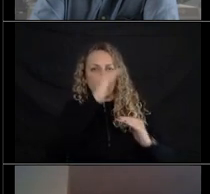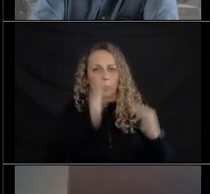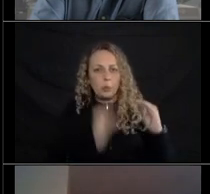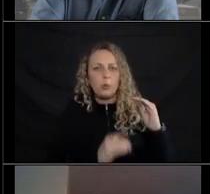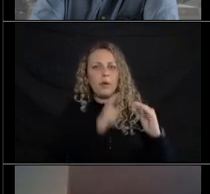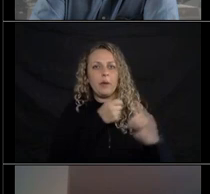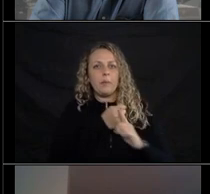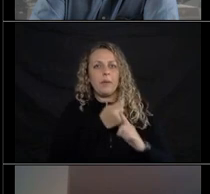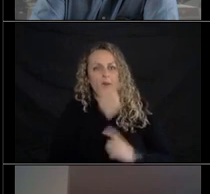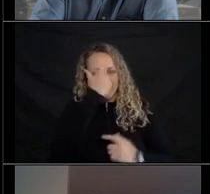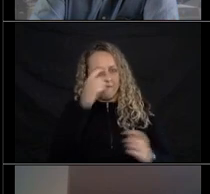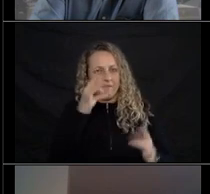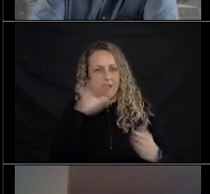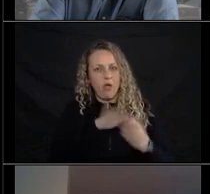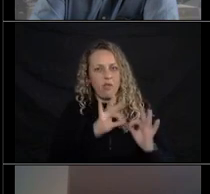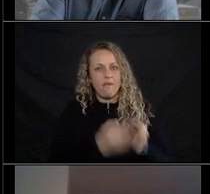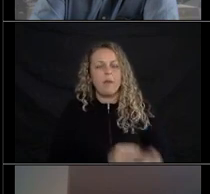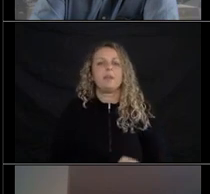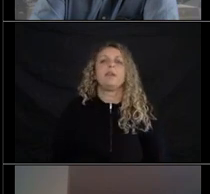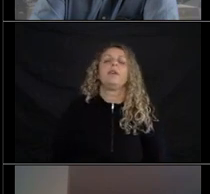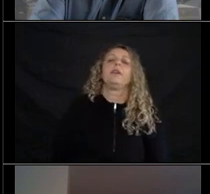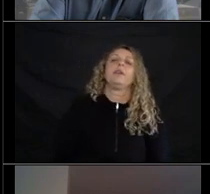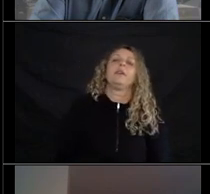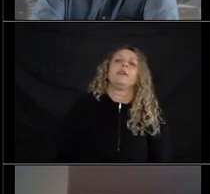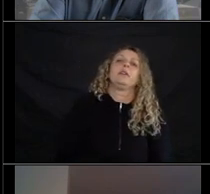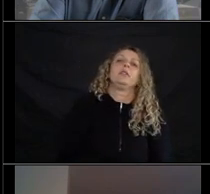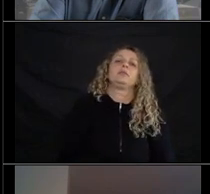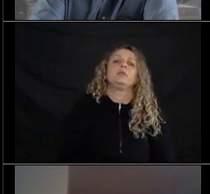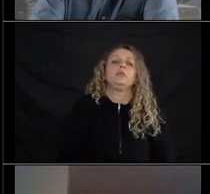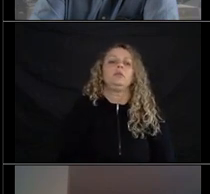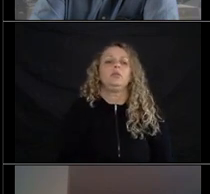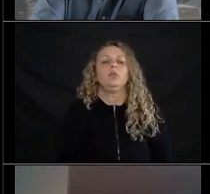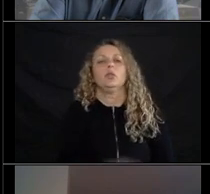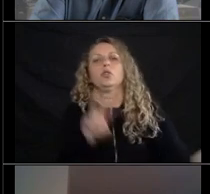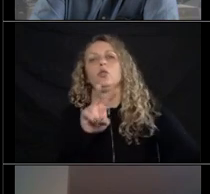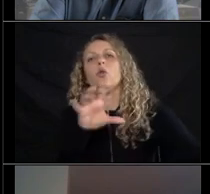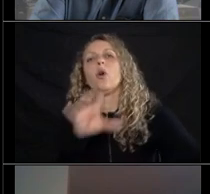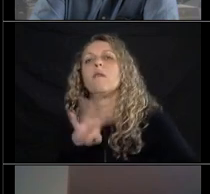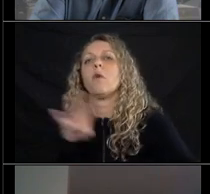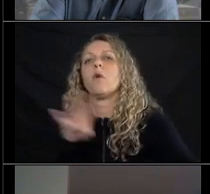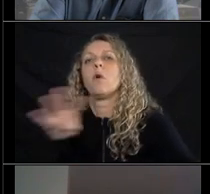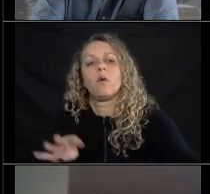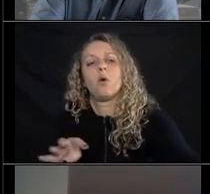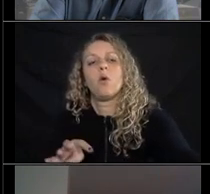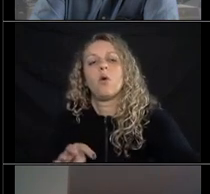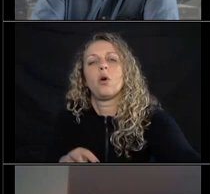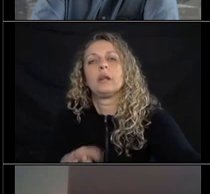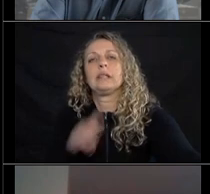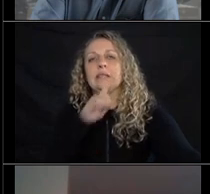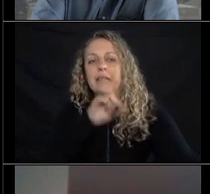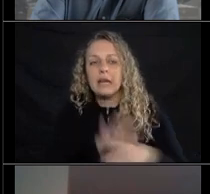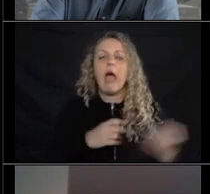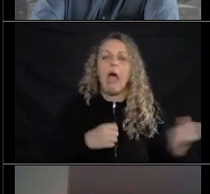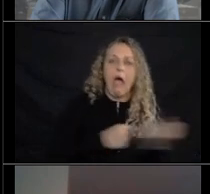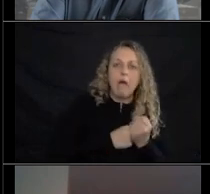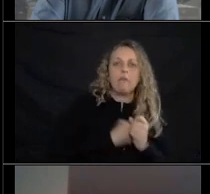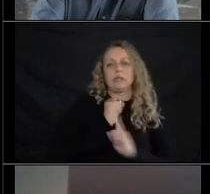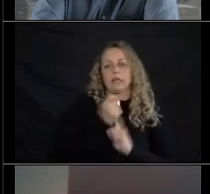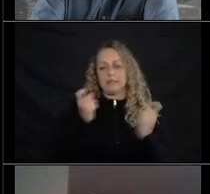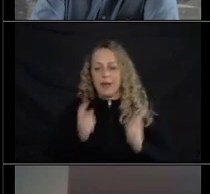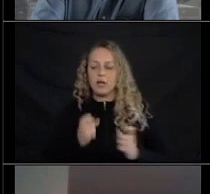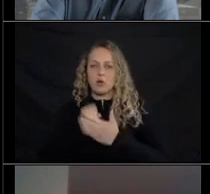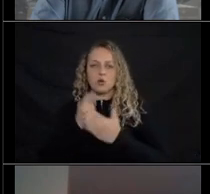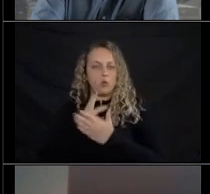families. There were 244 dedicated advocates, therapists, case managers, attorneys, and volunteers across